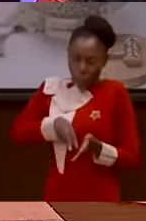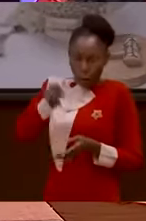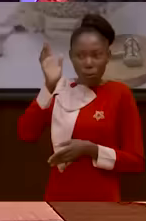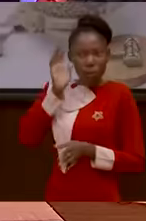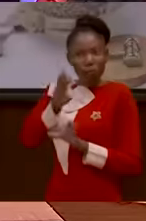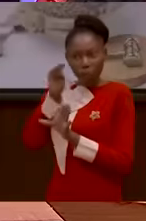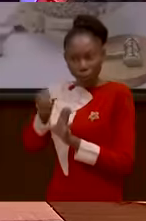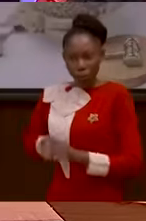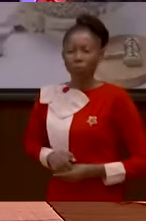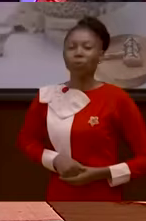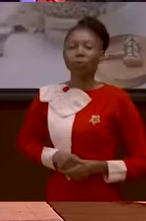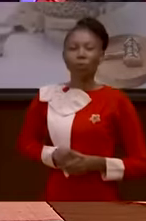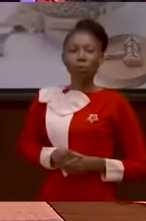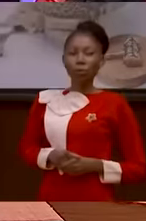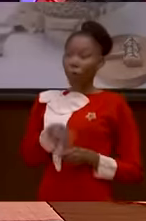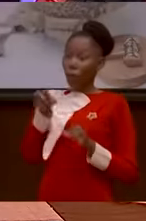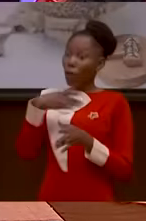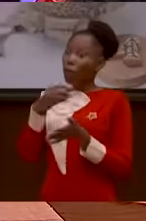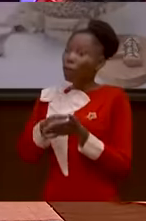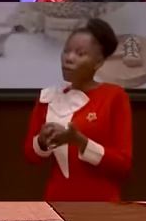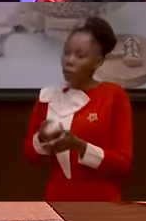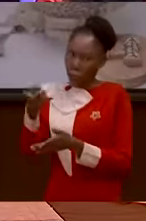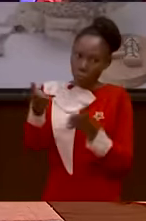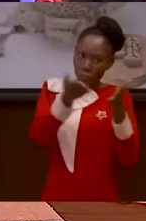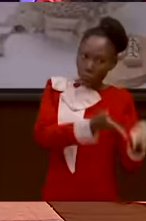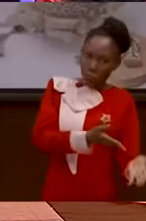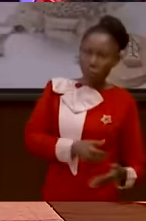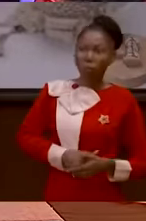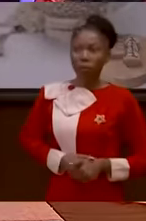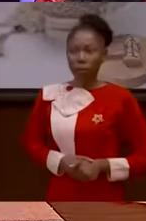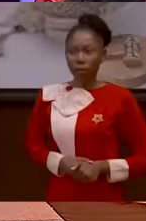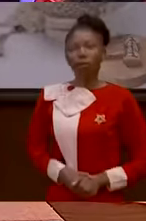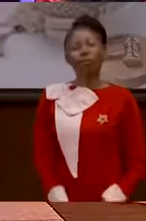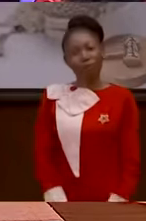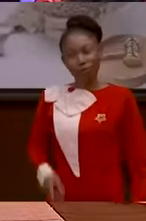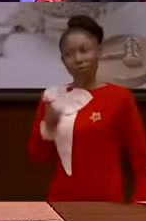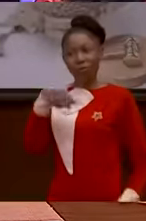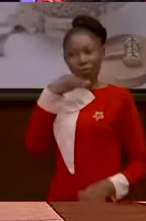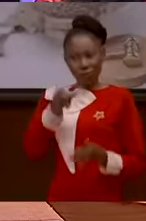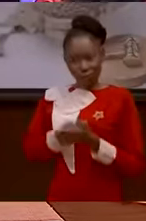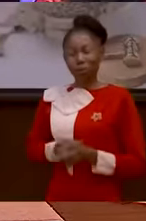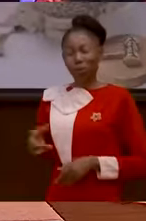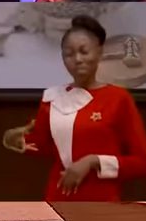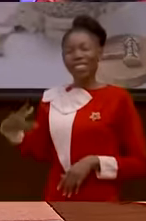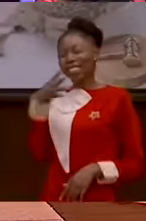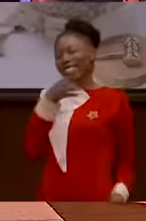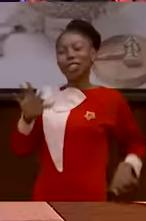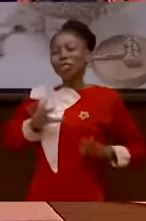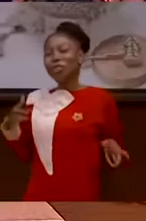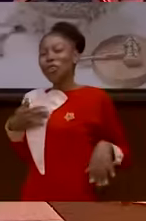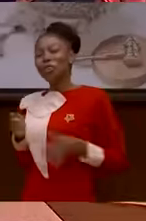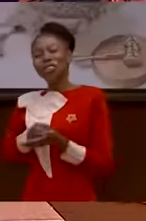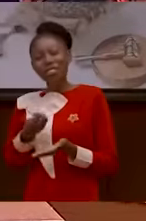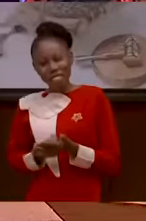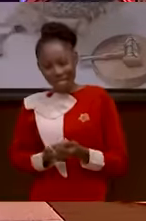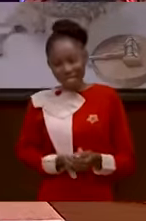can. And you should have evidence to back it up too. Okay, there's no evidence. Fine, let me just cut that one out of it.